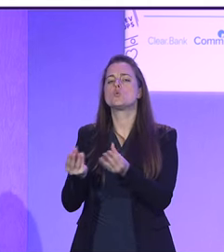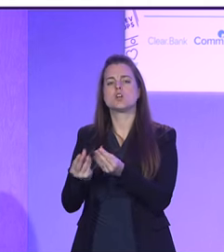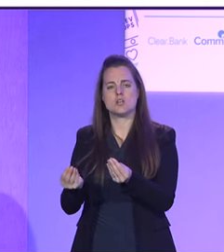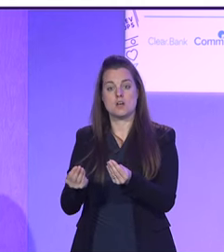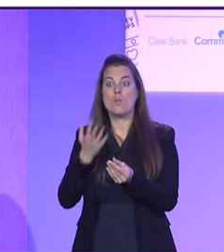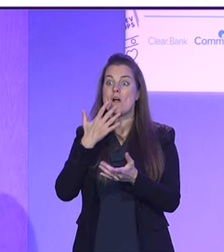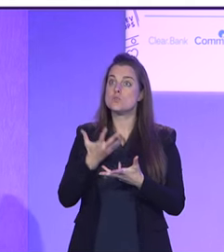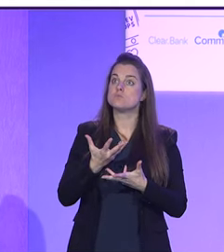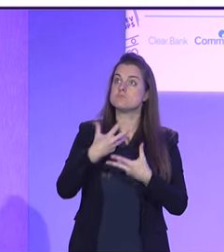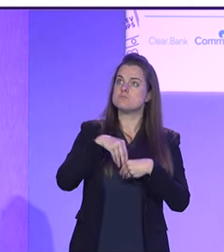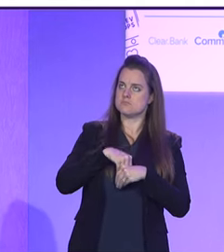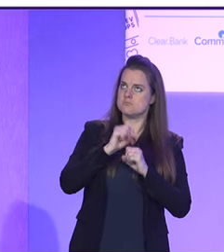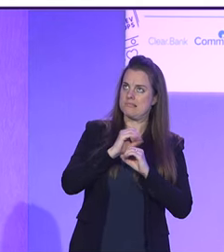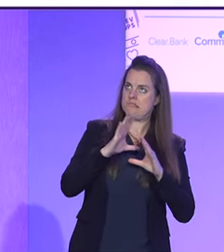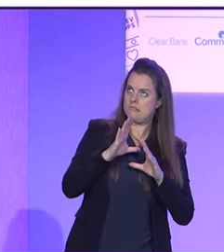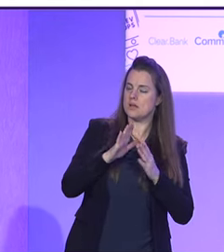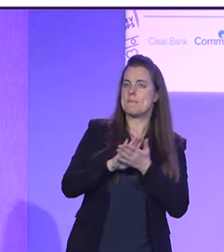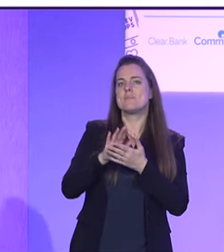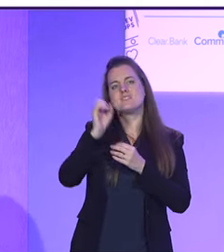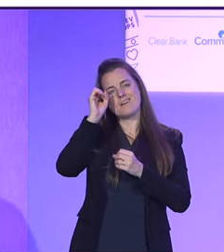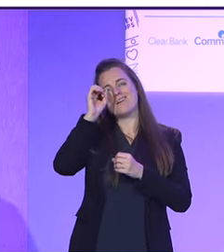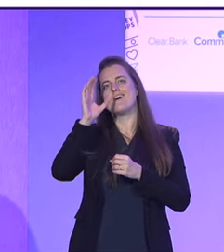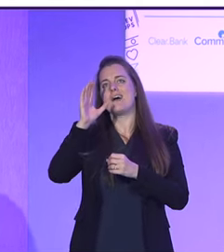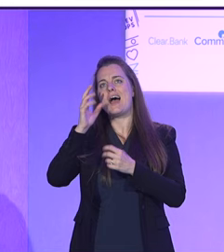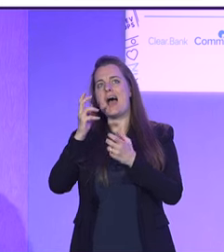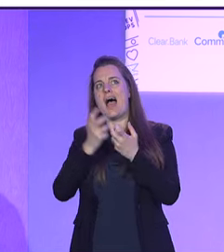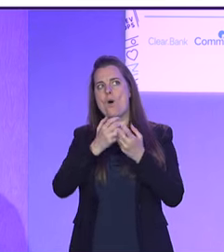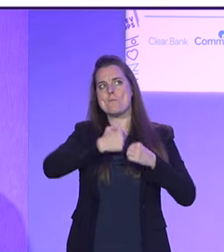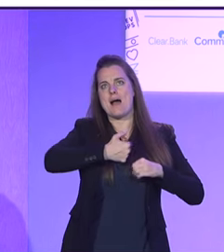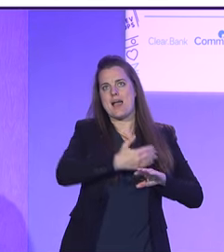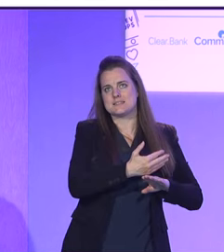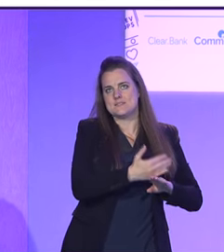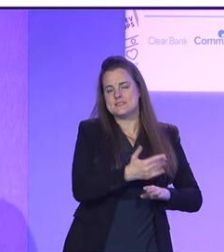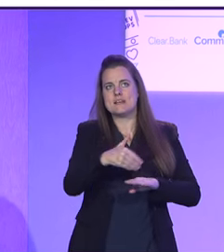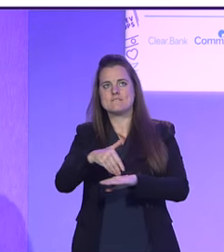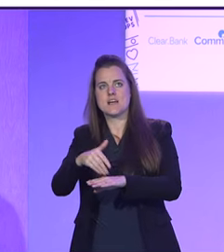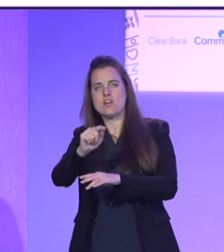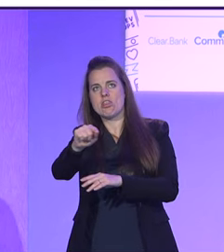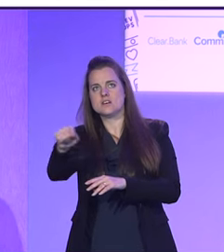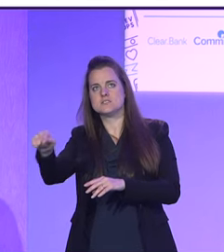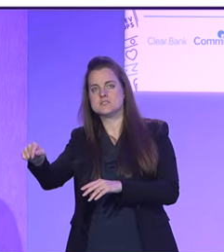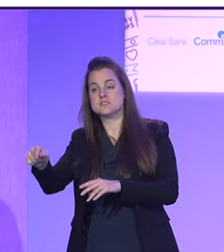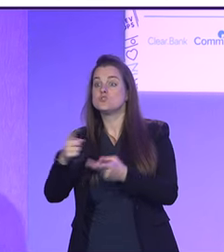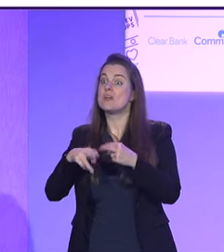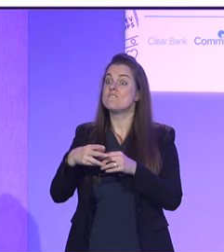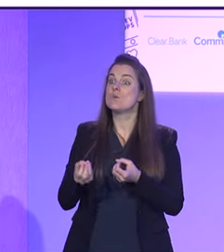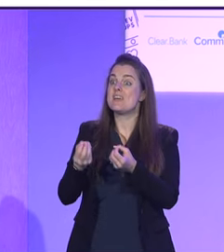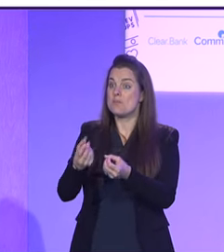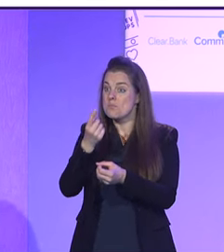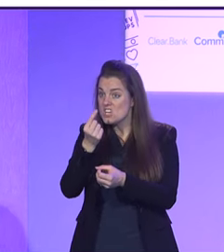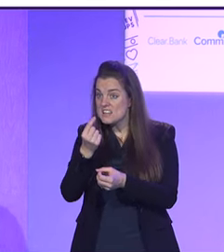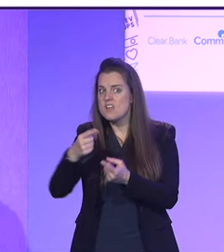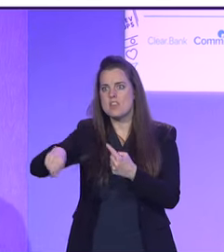their activities affect other people within the system, and they will take responsibility if you give them the chance to do